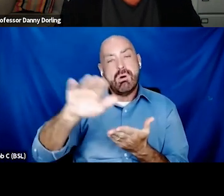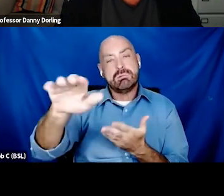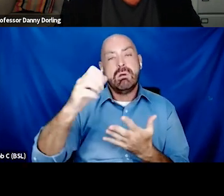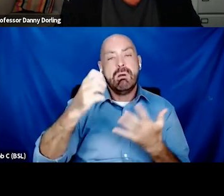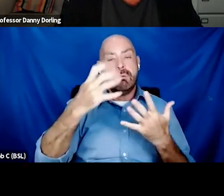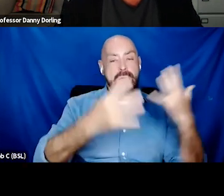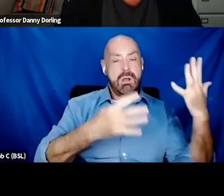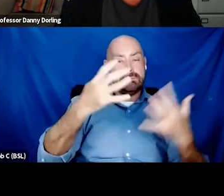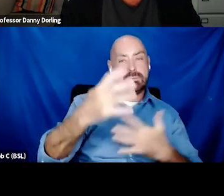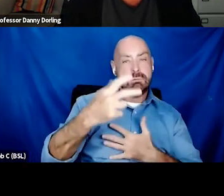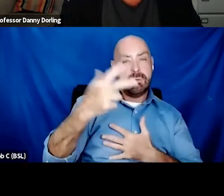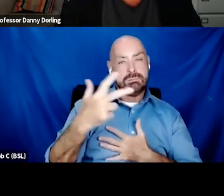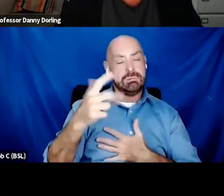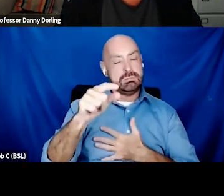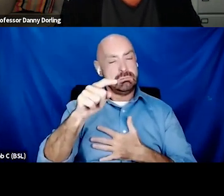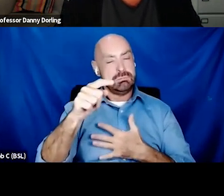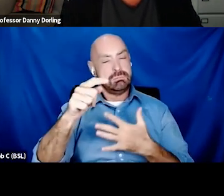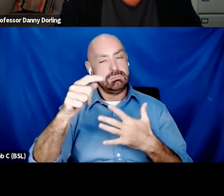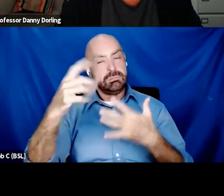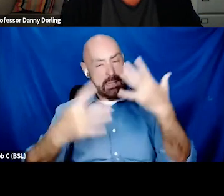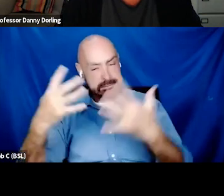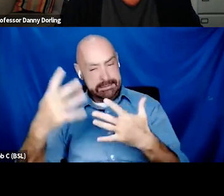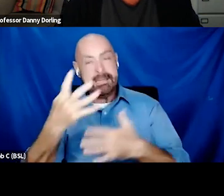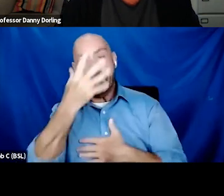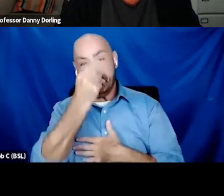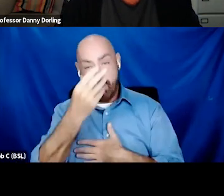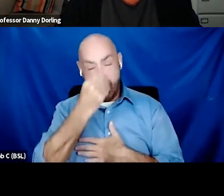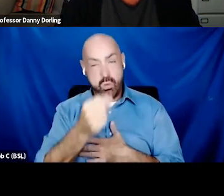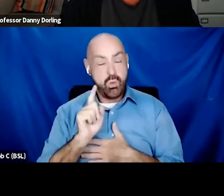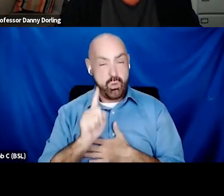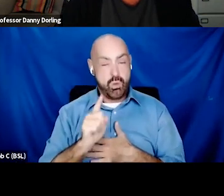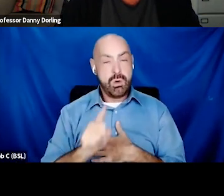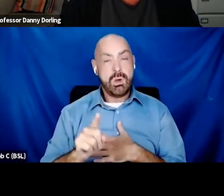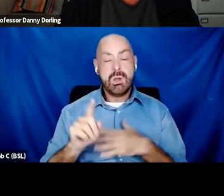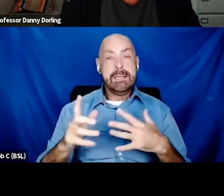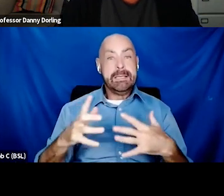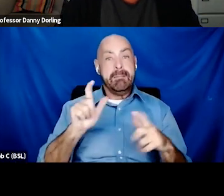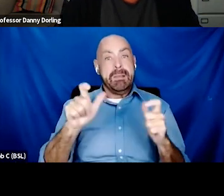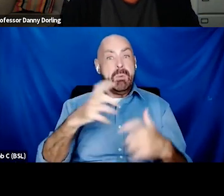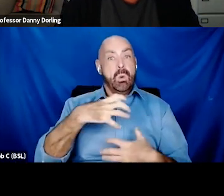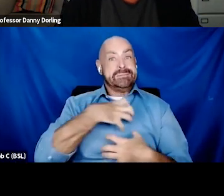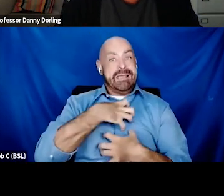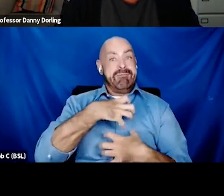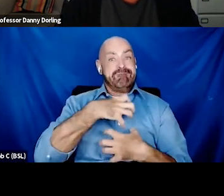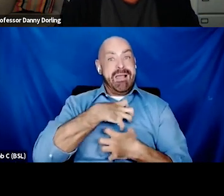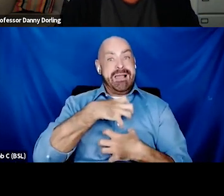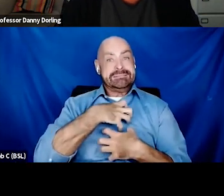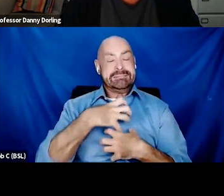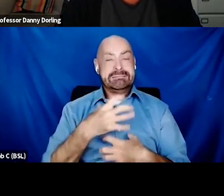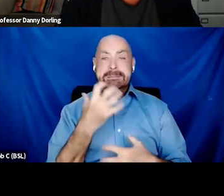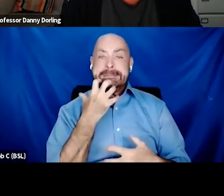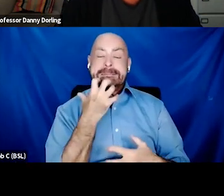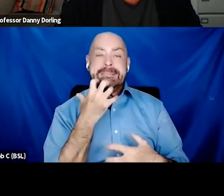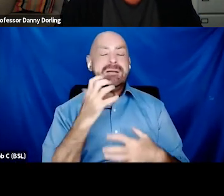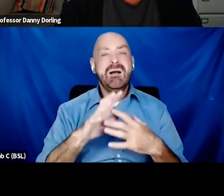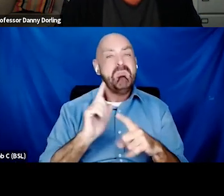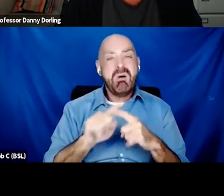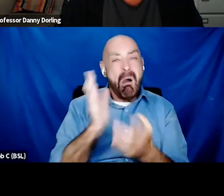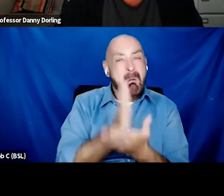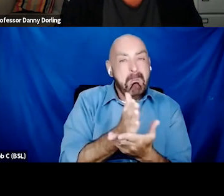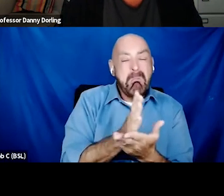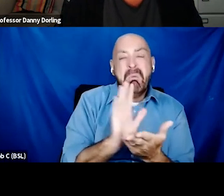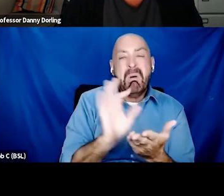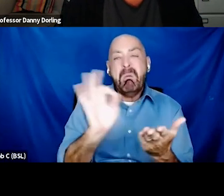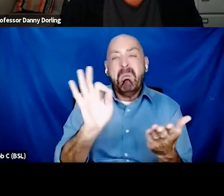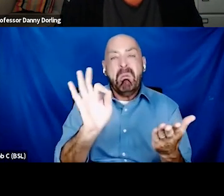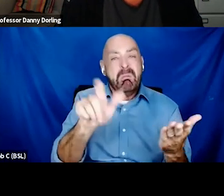And it said, even if the 1918-1919 flu pandemic terrified people, and for the most part it did not, and there's definitely right on